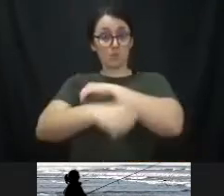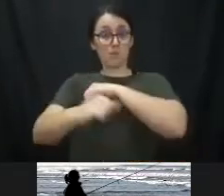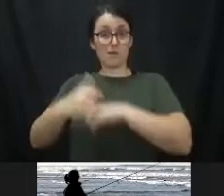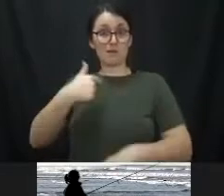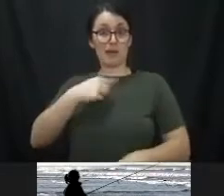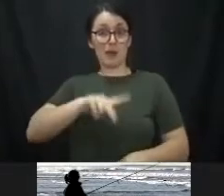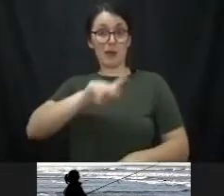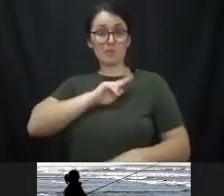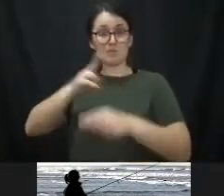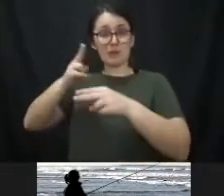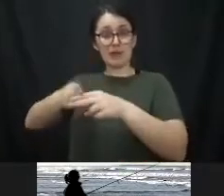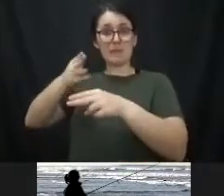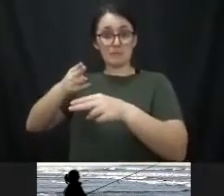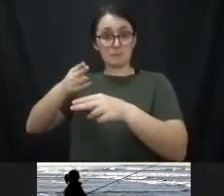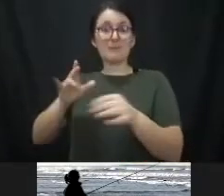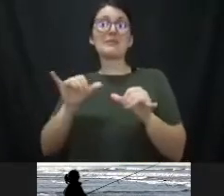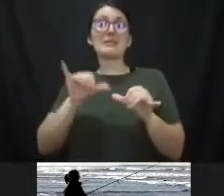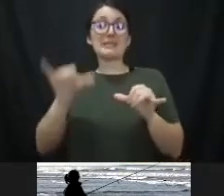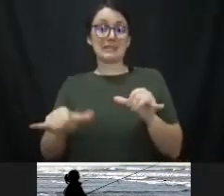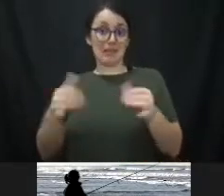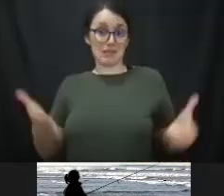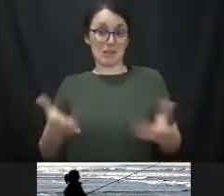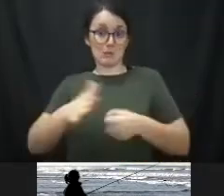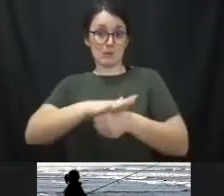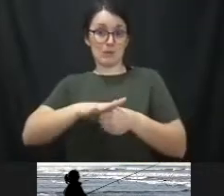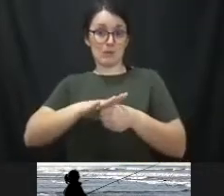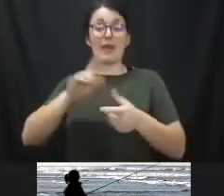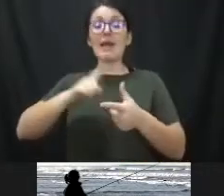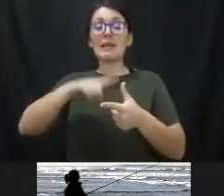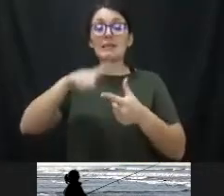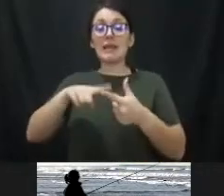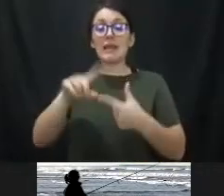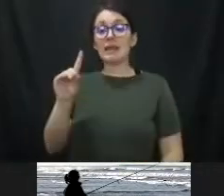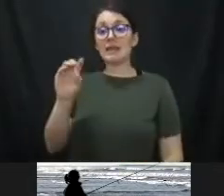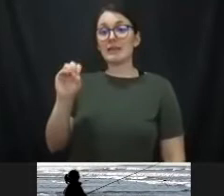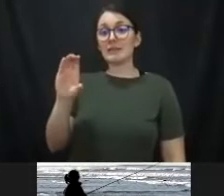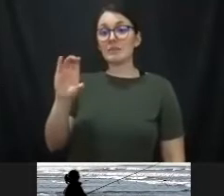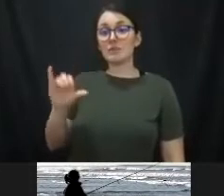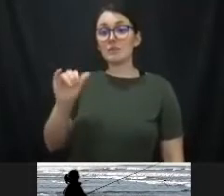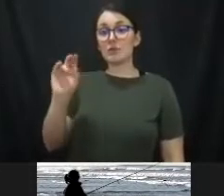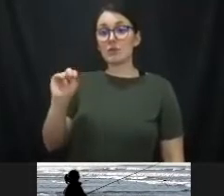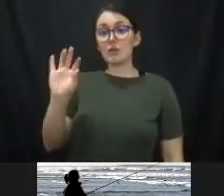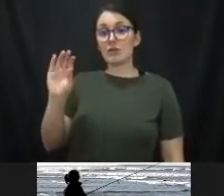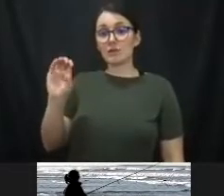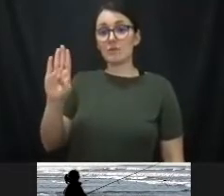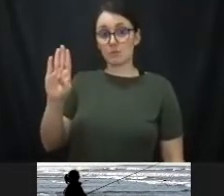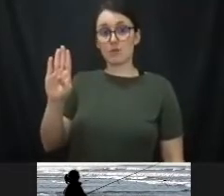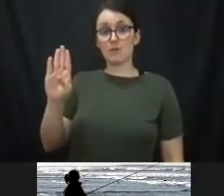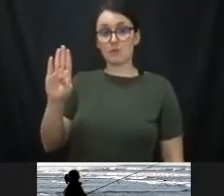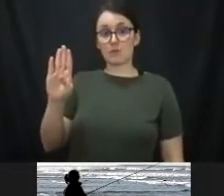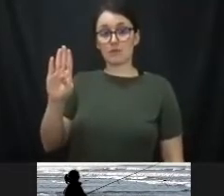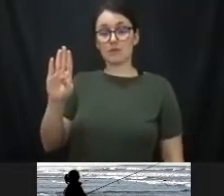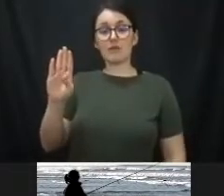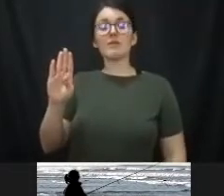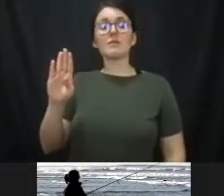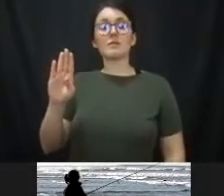here. And then December, January, and the beginning of February, they all